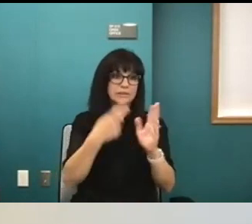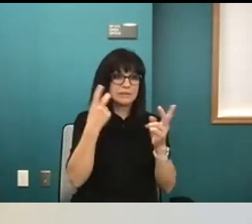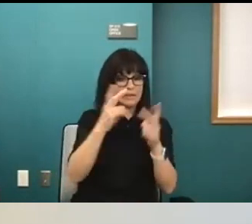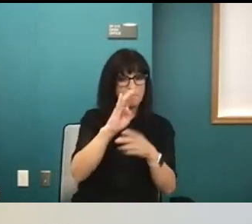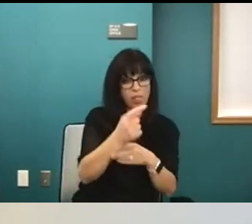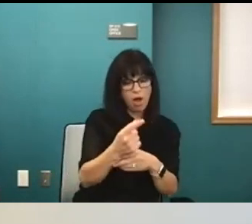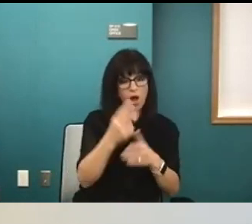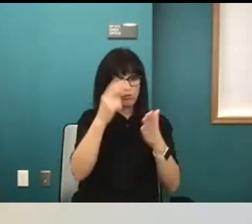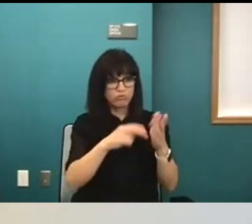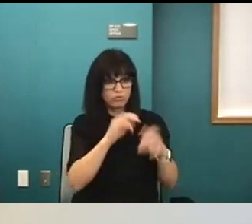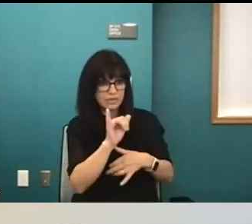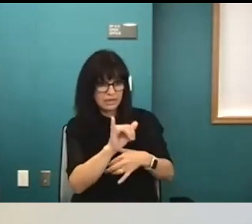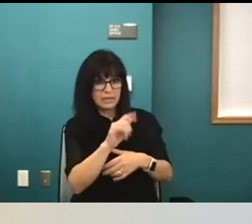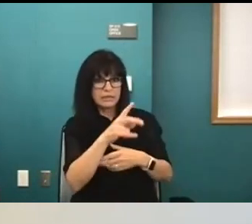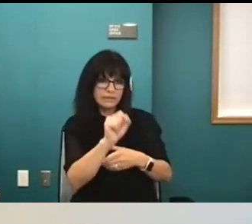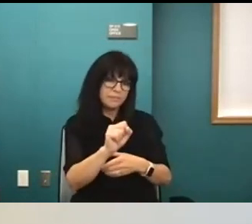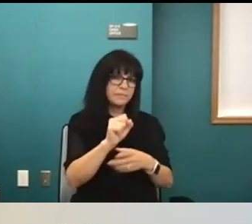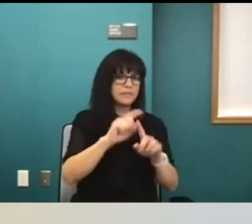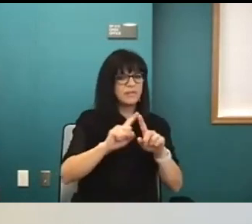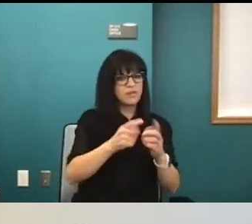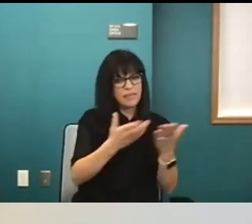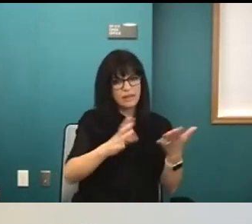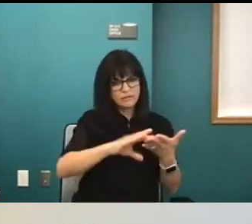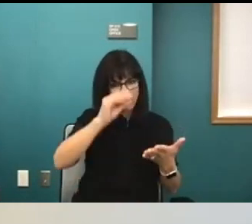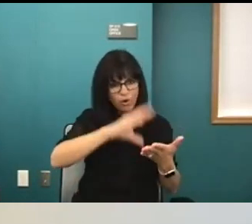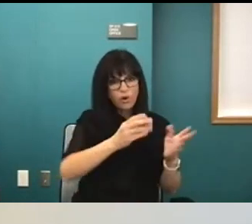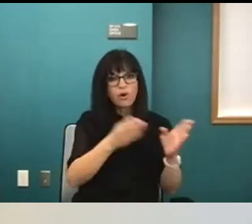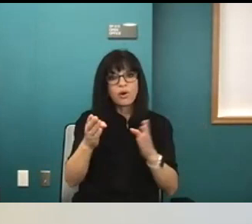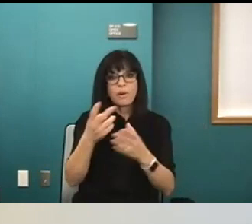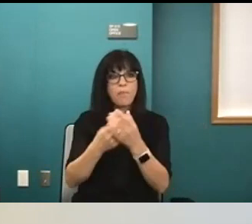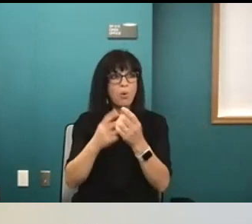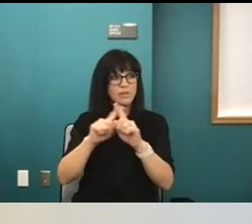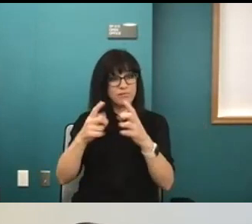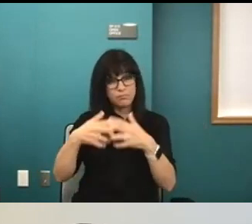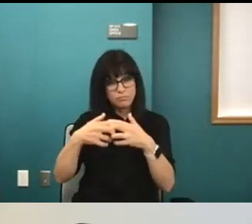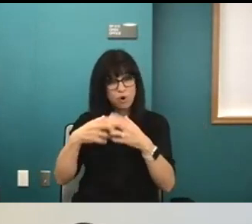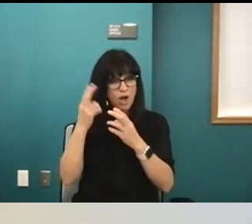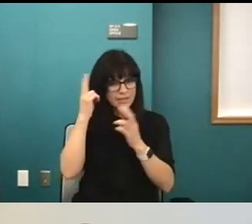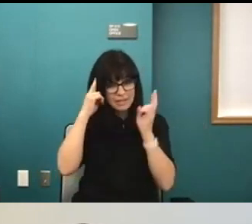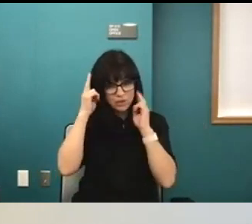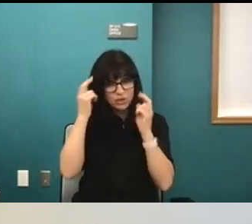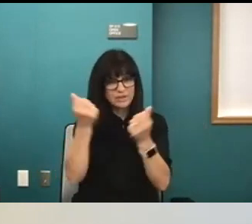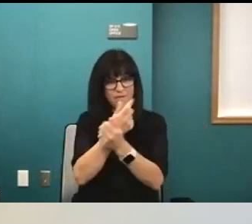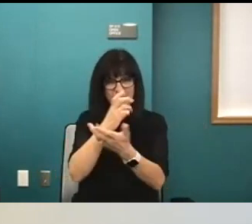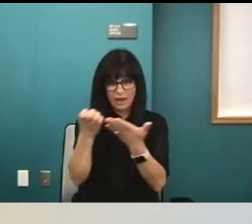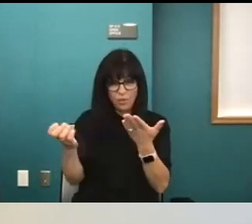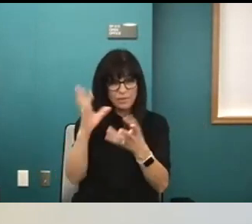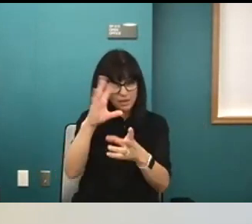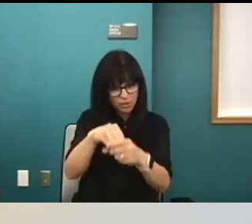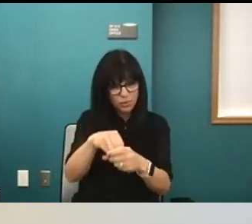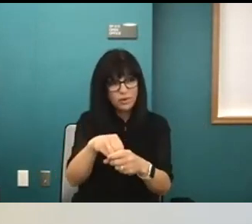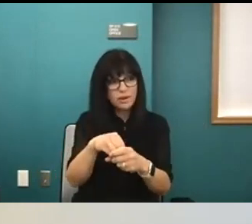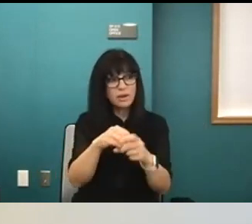and tricks. You can learn about both processors as well as all the equipment that comes along with it. We even have